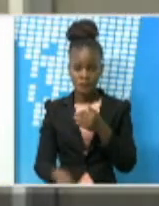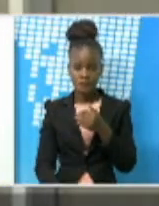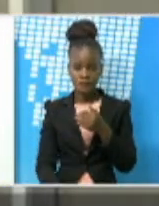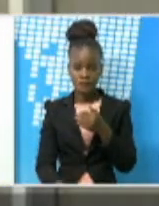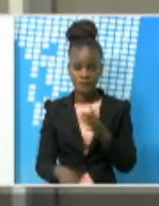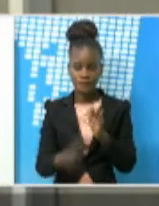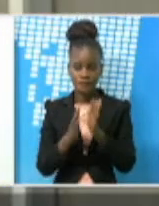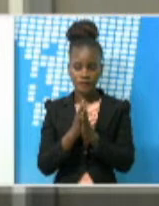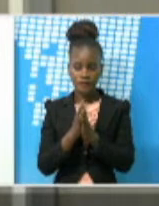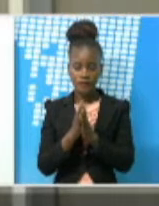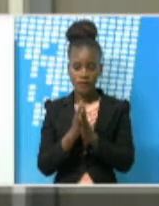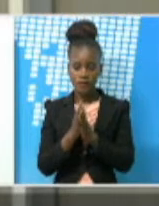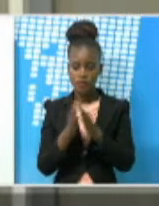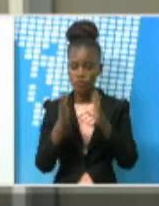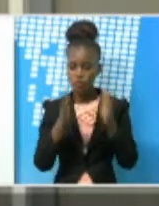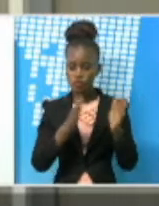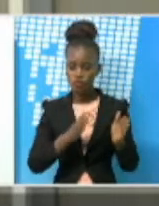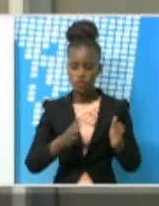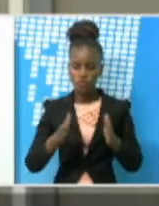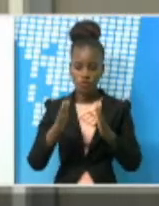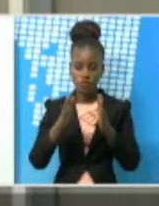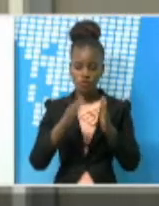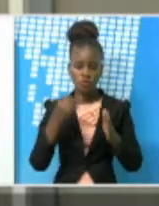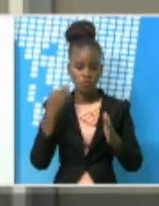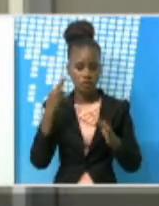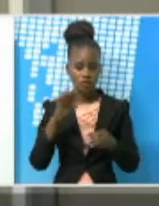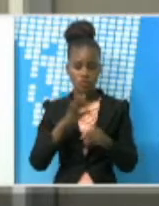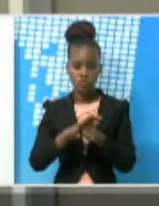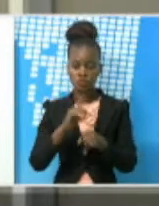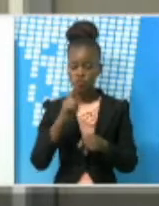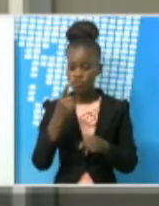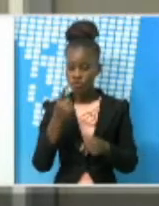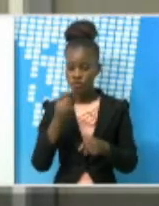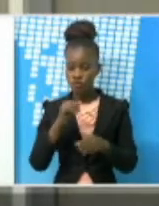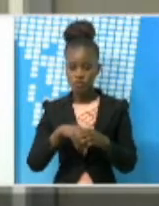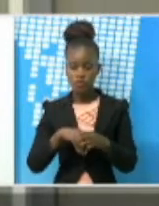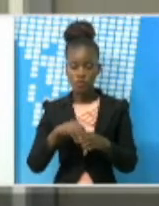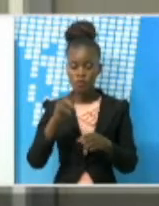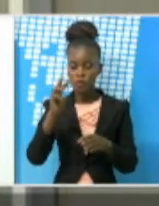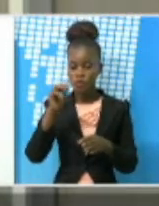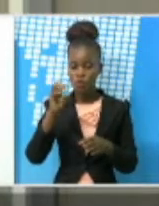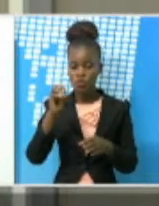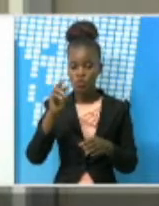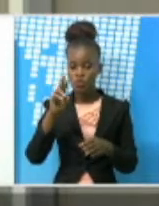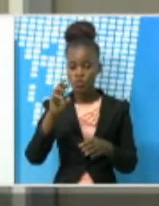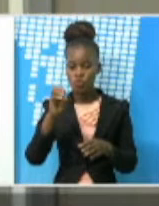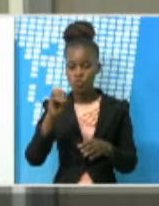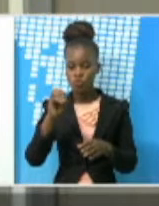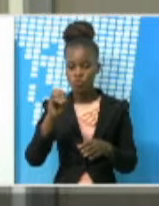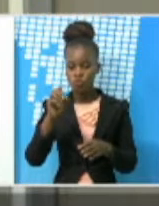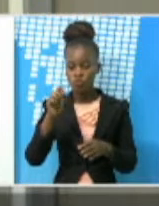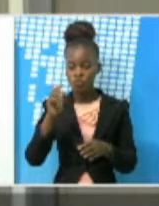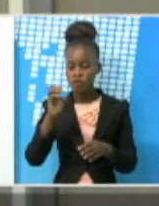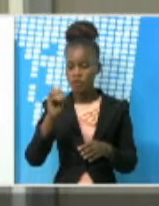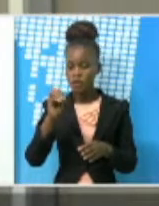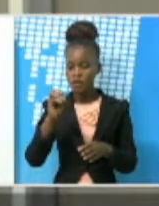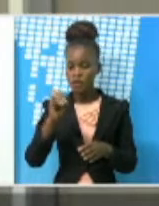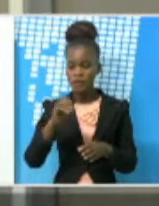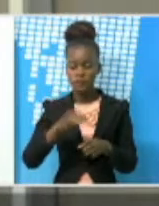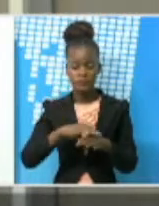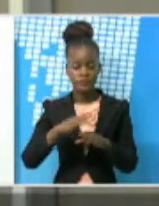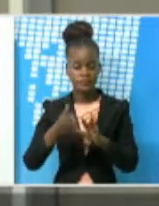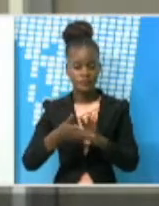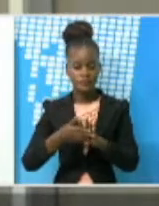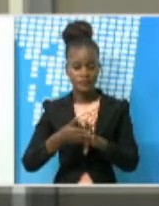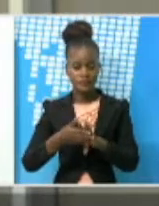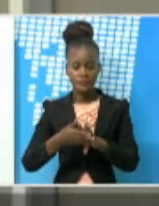we are still in the process of establishing one in Moroto, and that will be a cement factory.